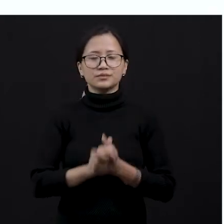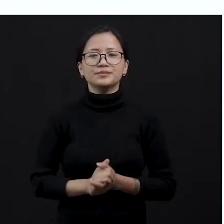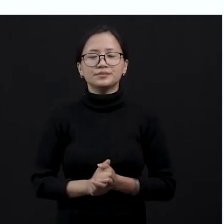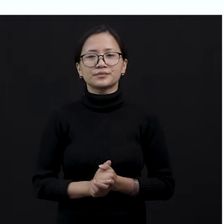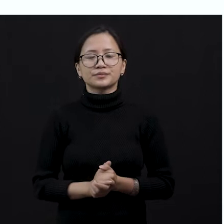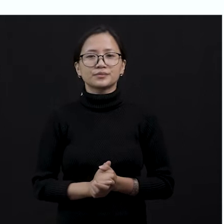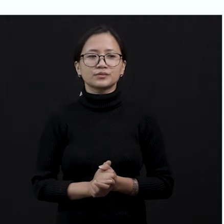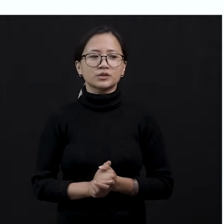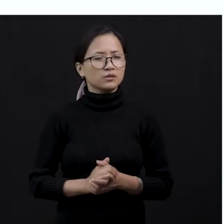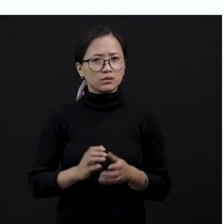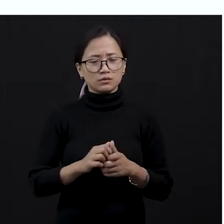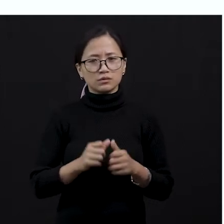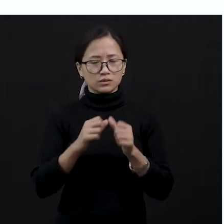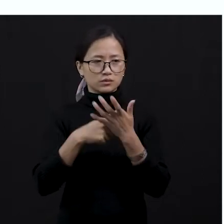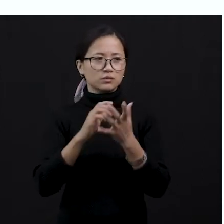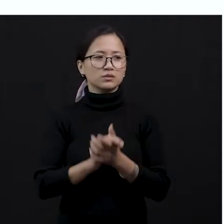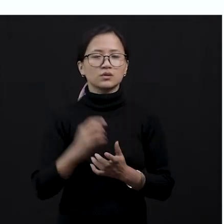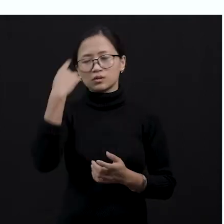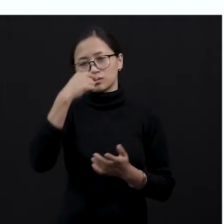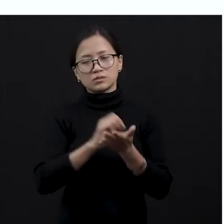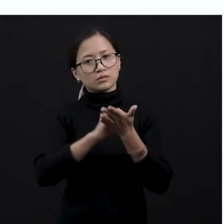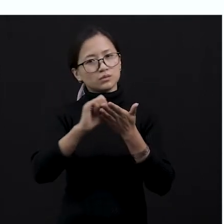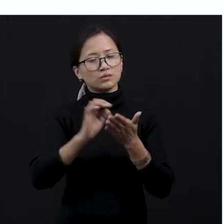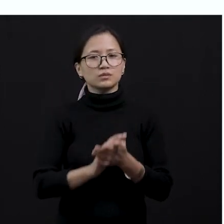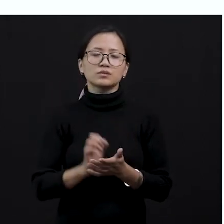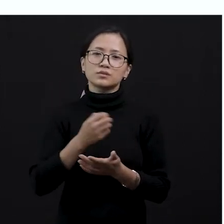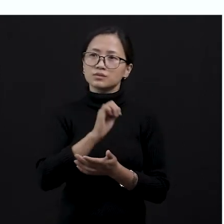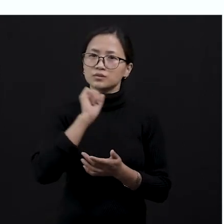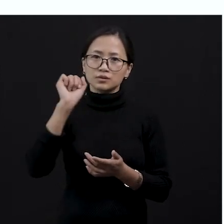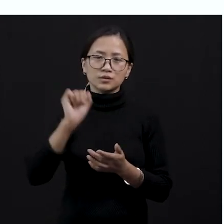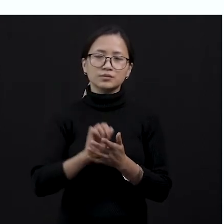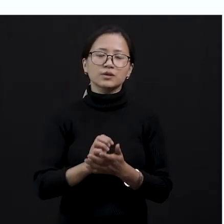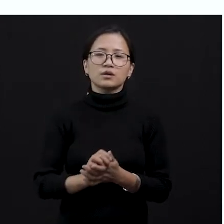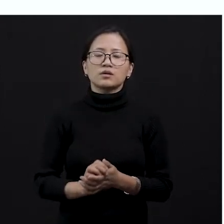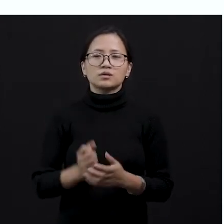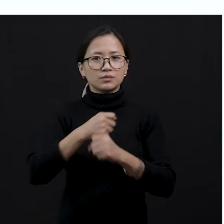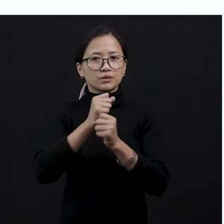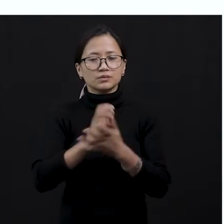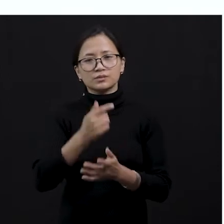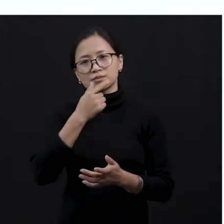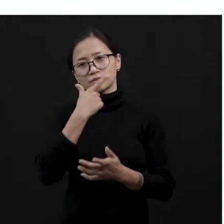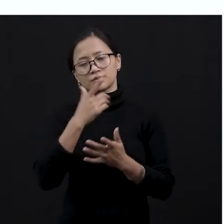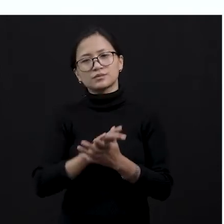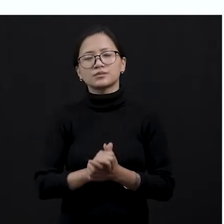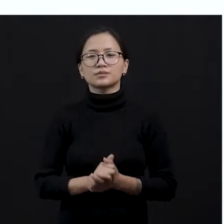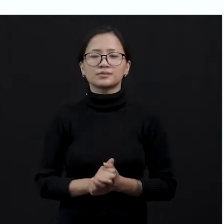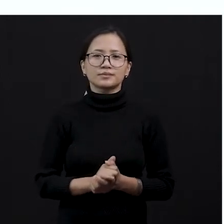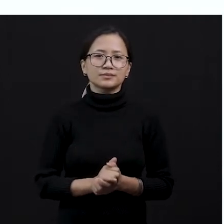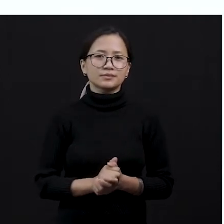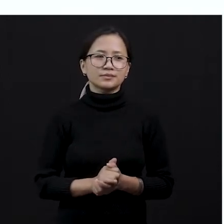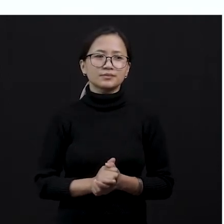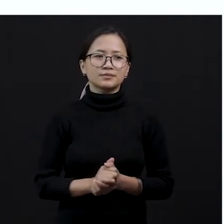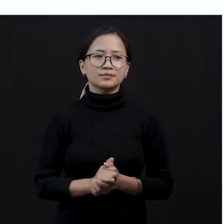right? According to the poet, the person who wrote this poem, for him, the rainbow, it makes me smile. That means makes him